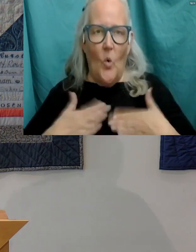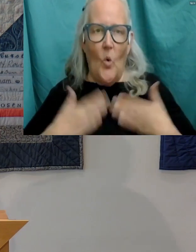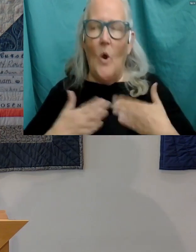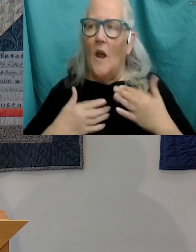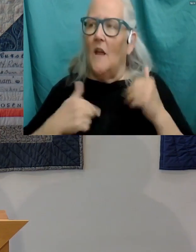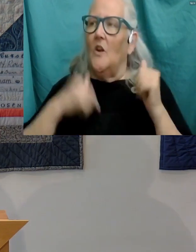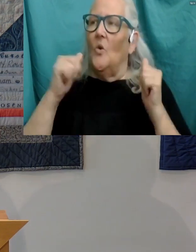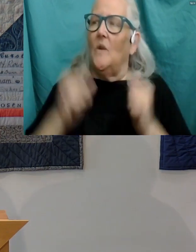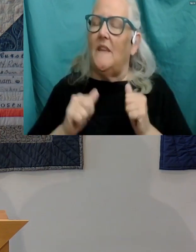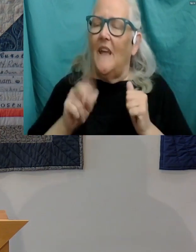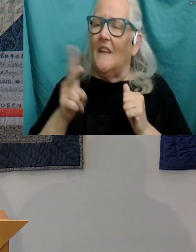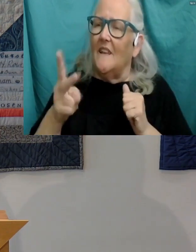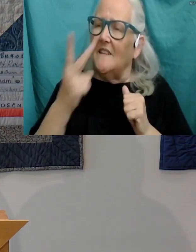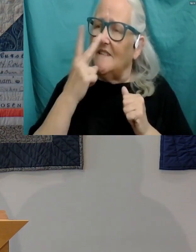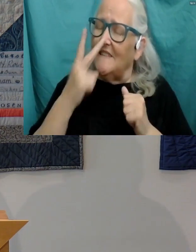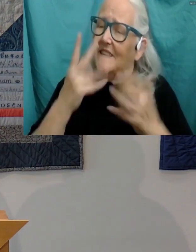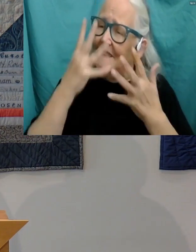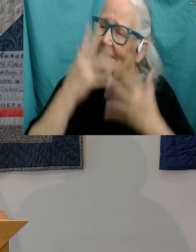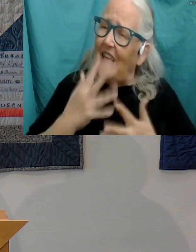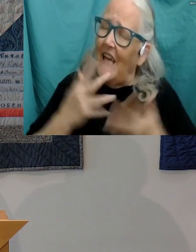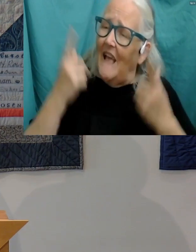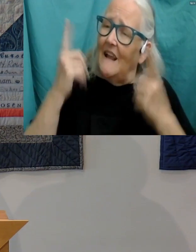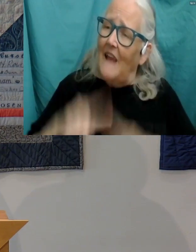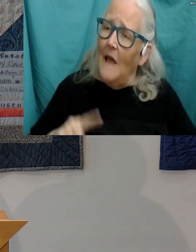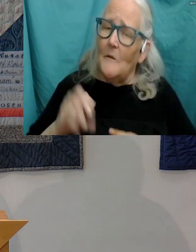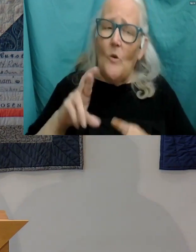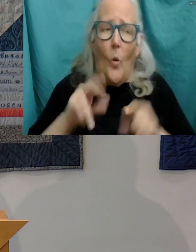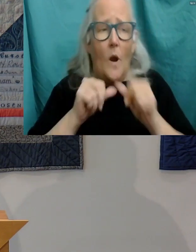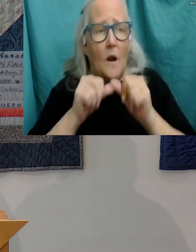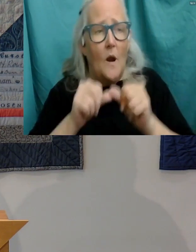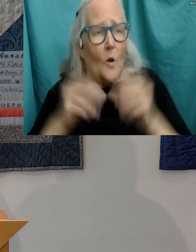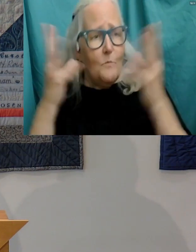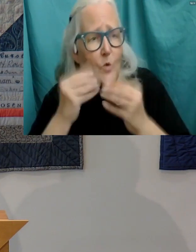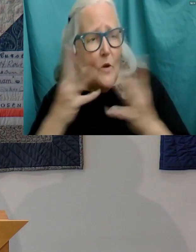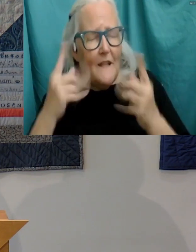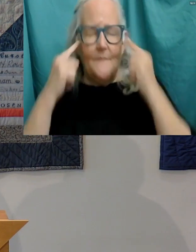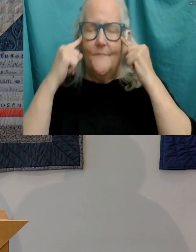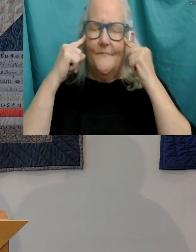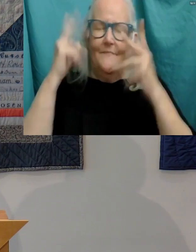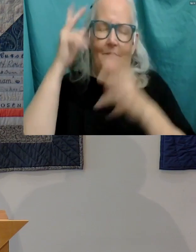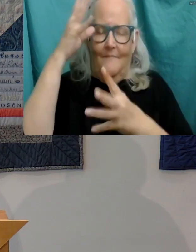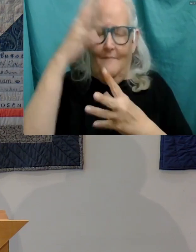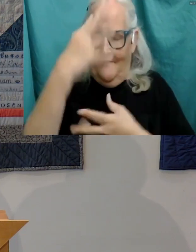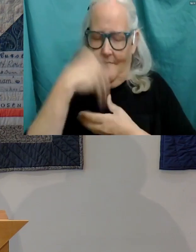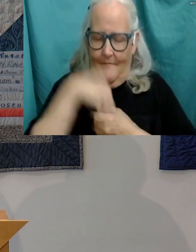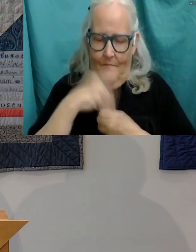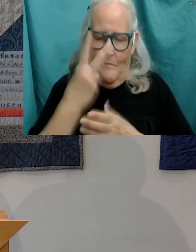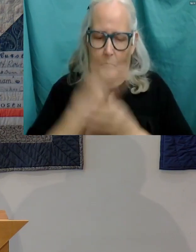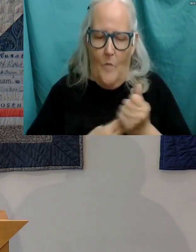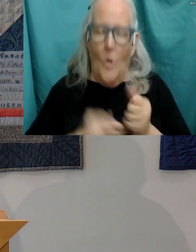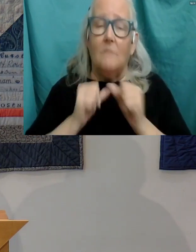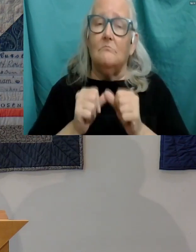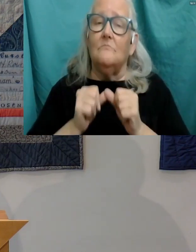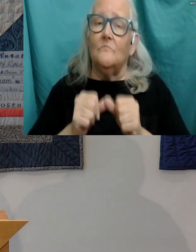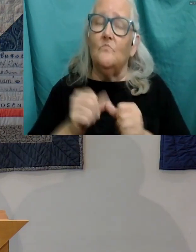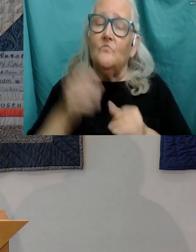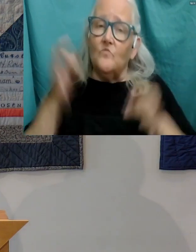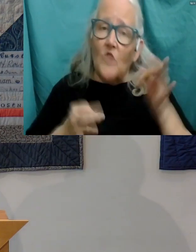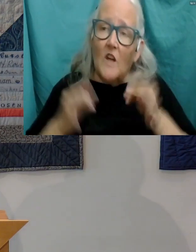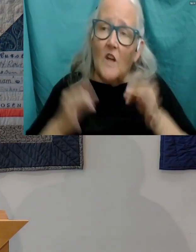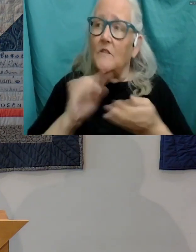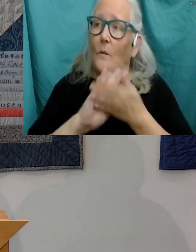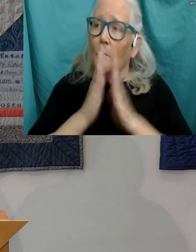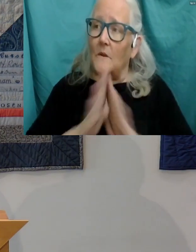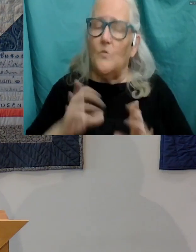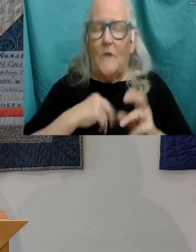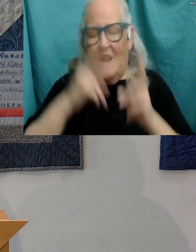persistent beauties, to labor for justice and peace, to honor one another's dignity, and to root our lives in the